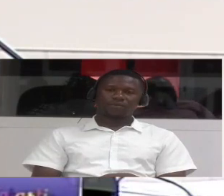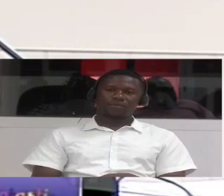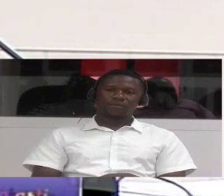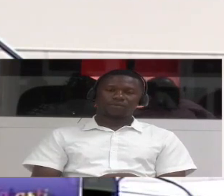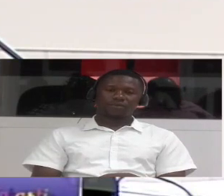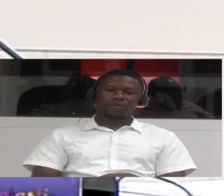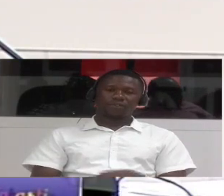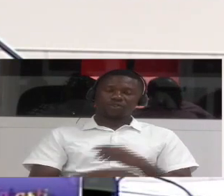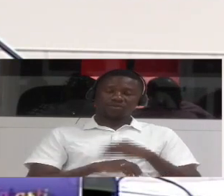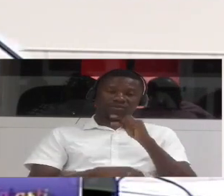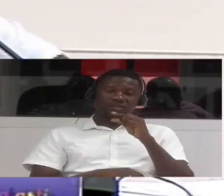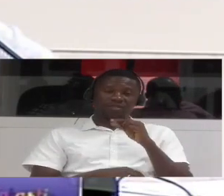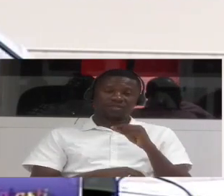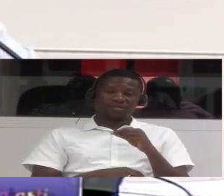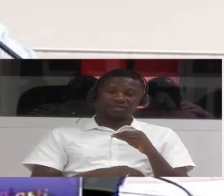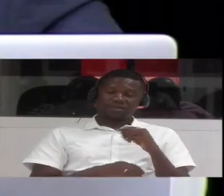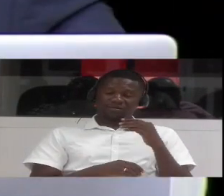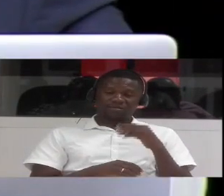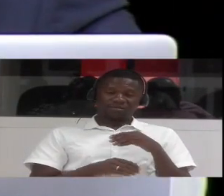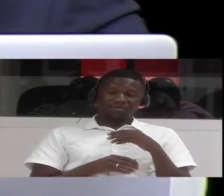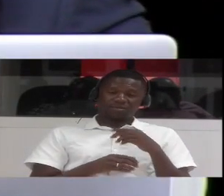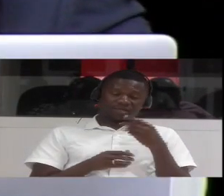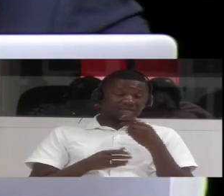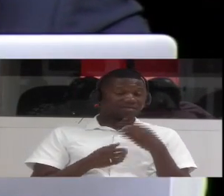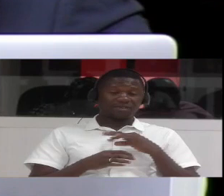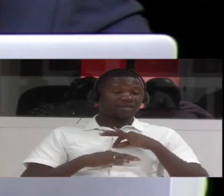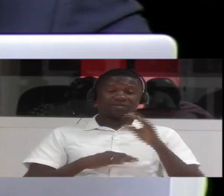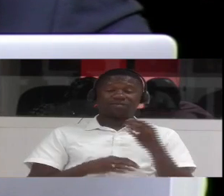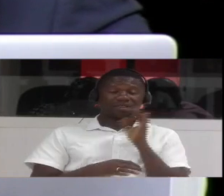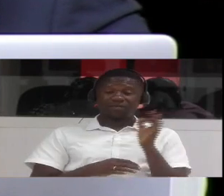some of these allegations, it's quite interesting.